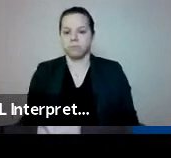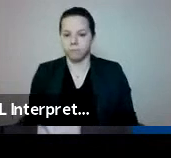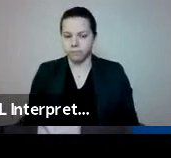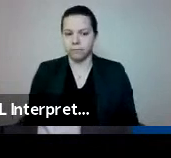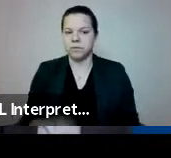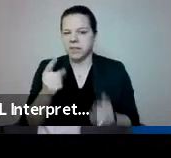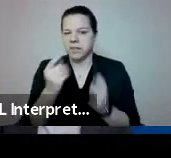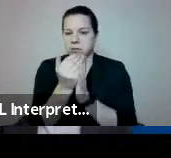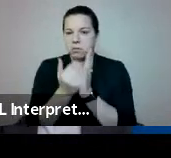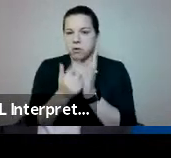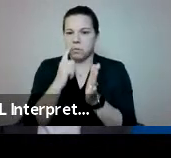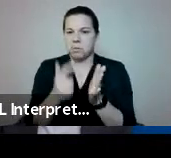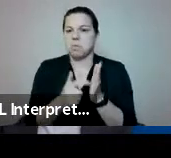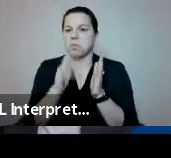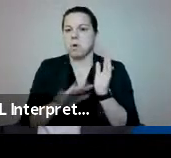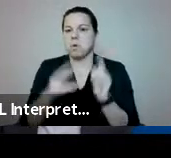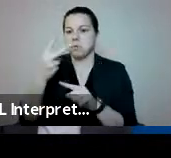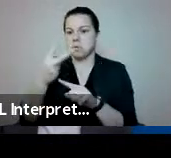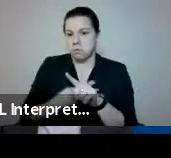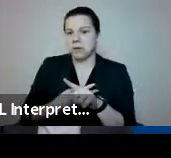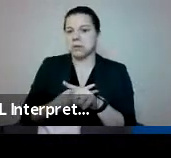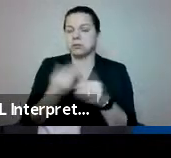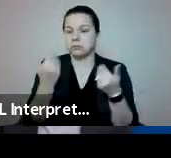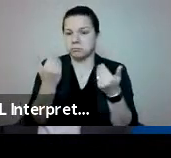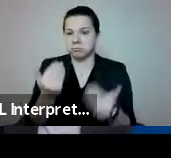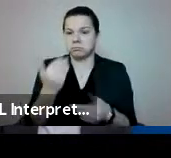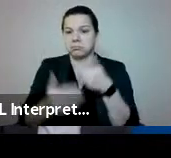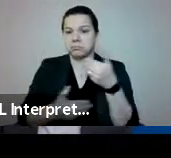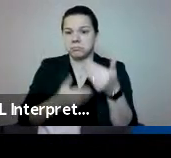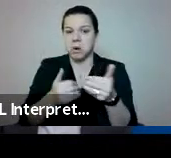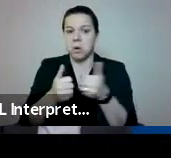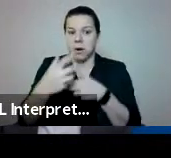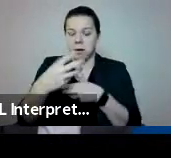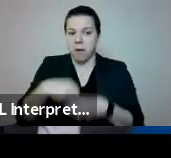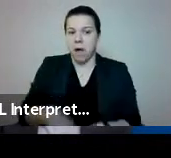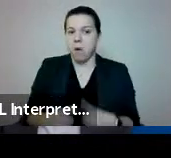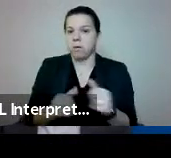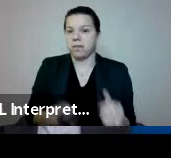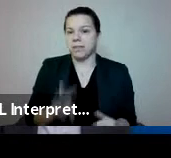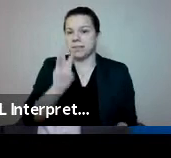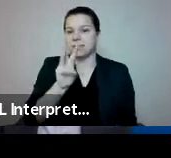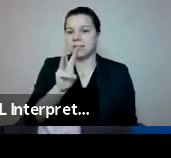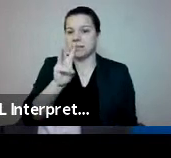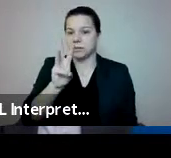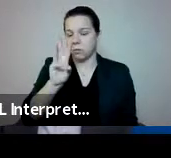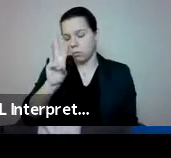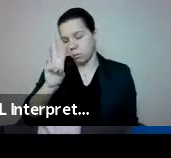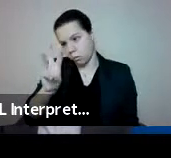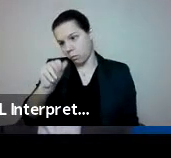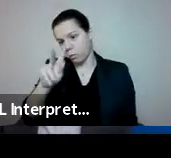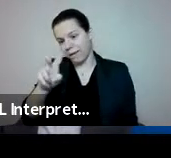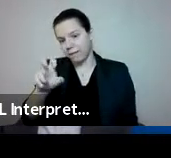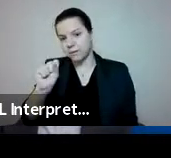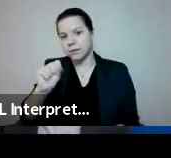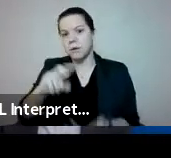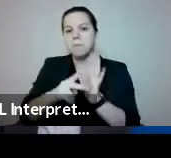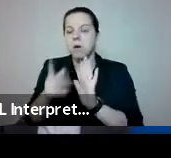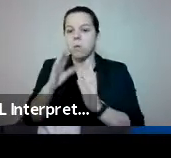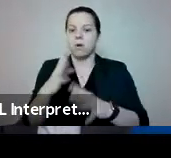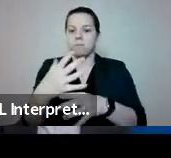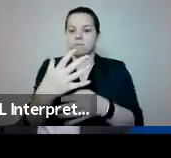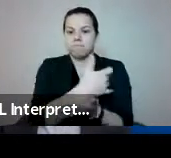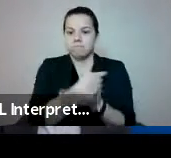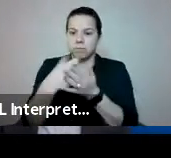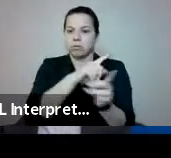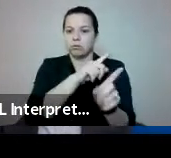took approximately 2 months to administer, which, when combined with the 6 waves over the course of the year, ensured we received survey returns throughout the